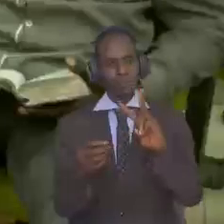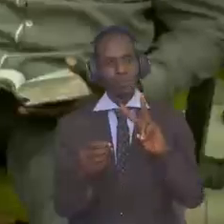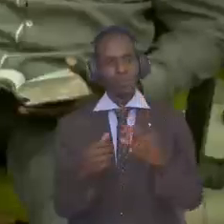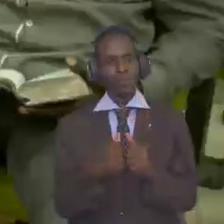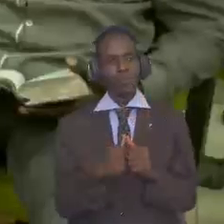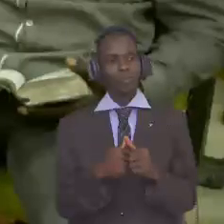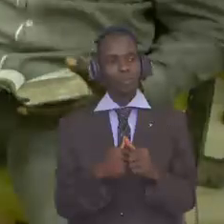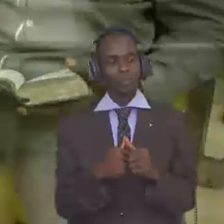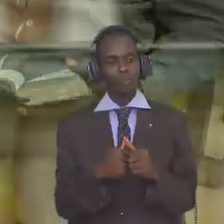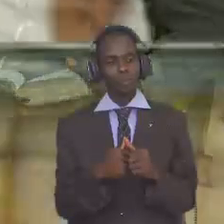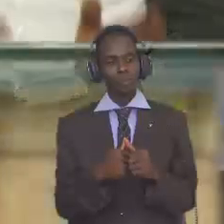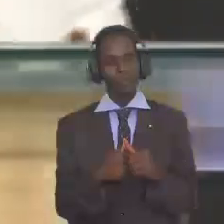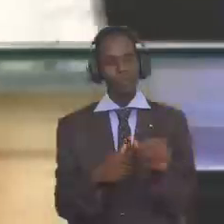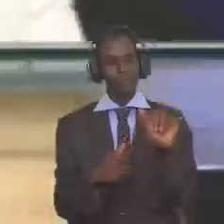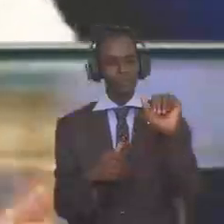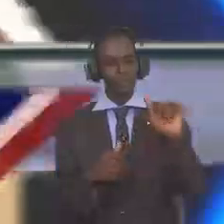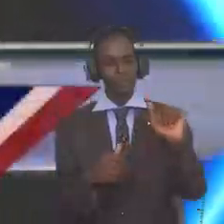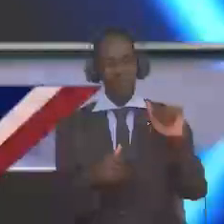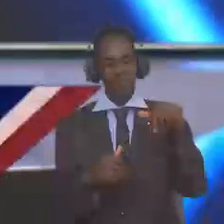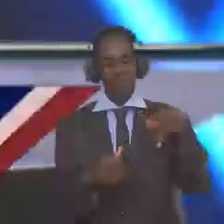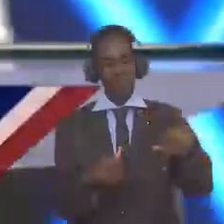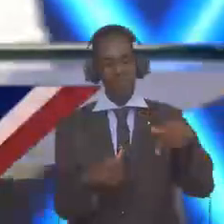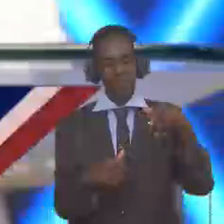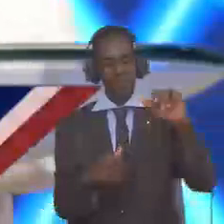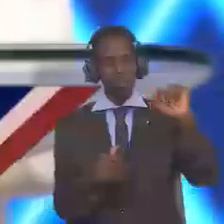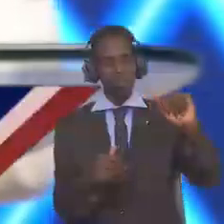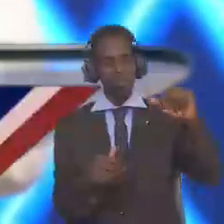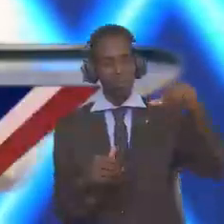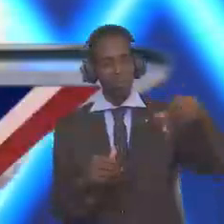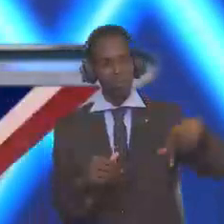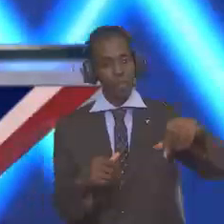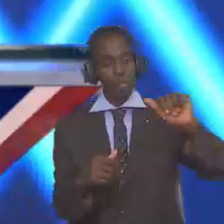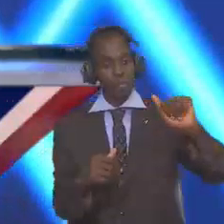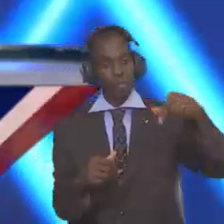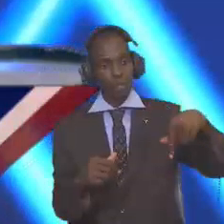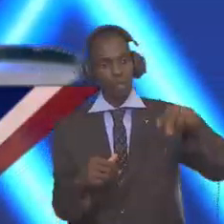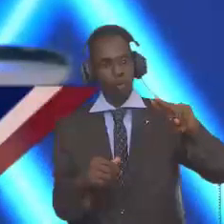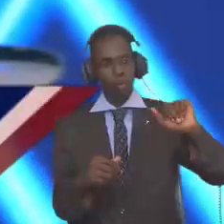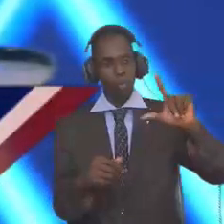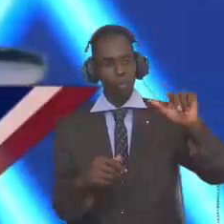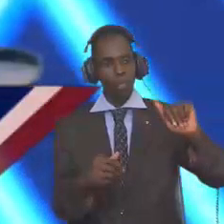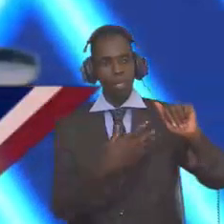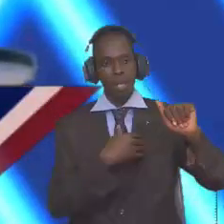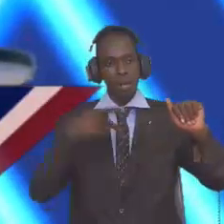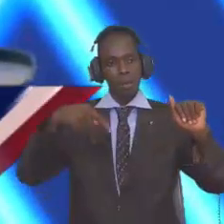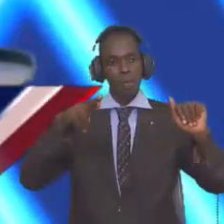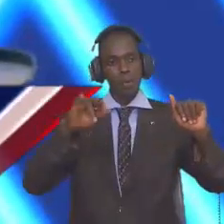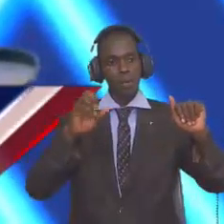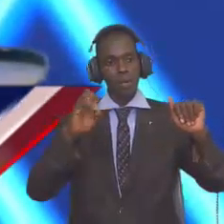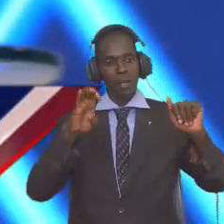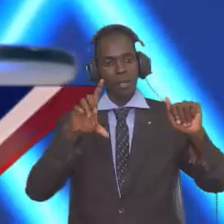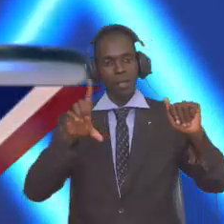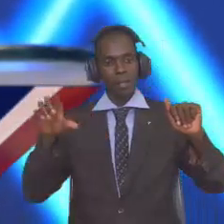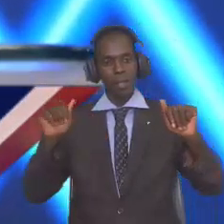Number two, Aquila and Priscilla with trustworthy brethren in all churches.